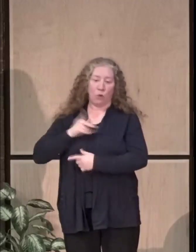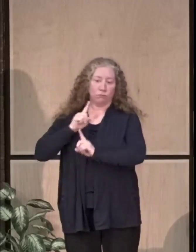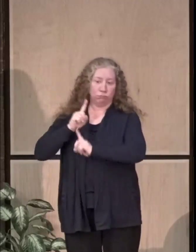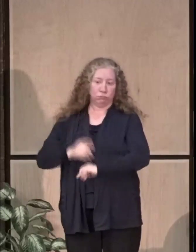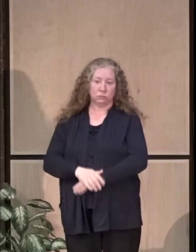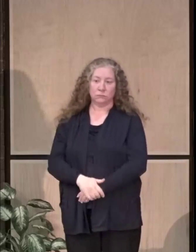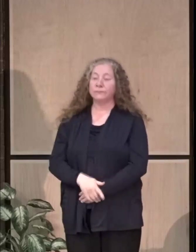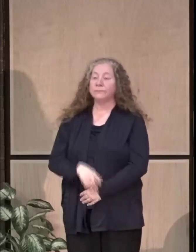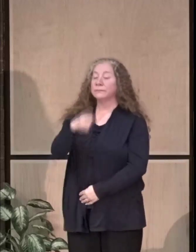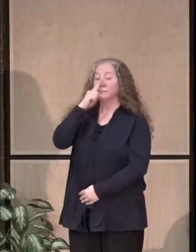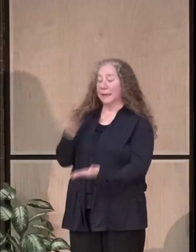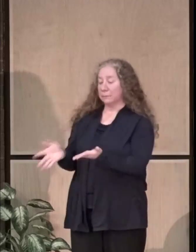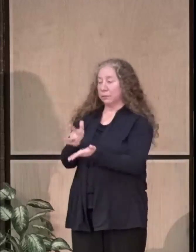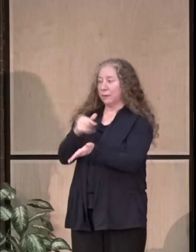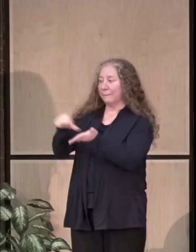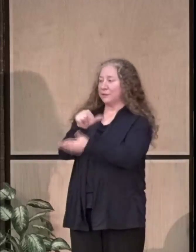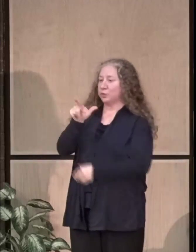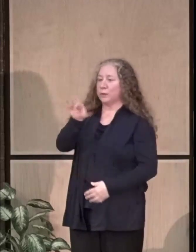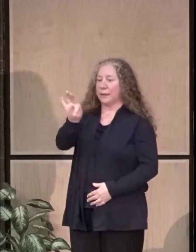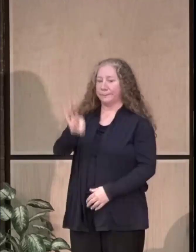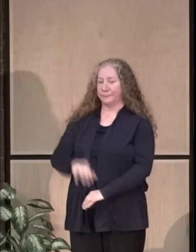I ask you to turn to page 49.